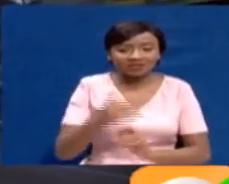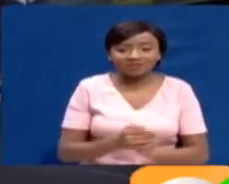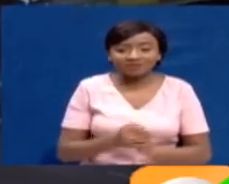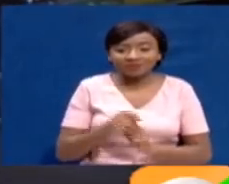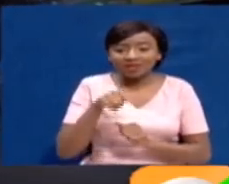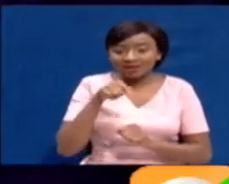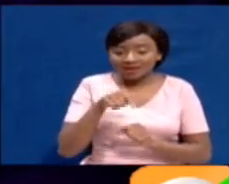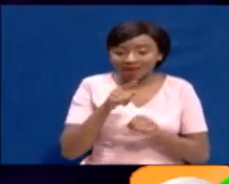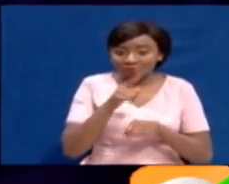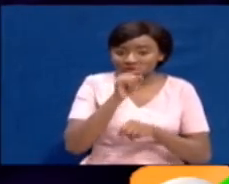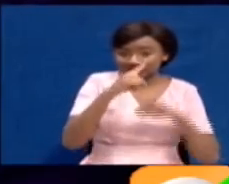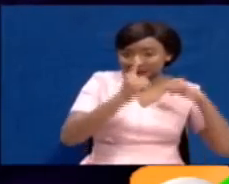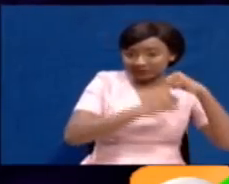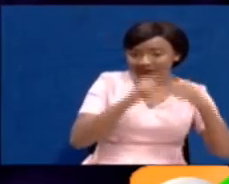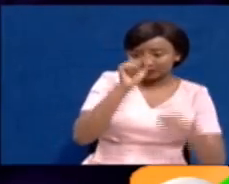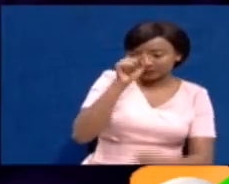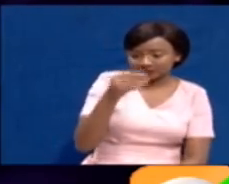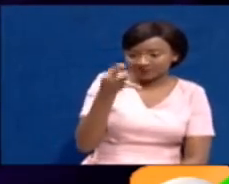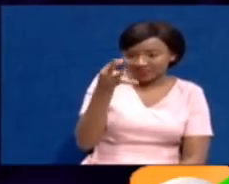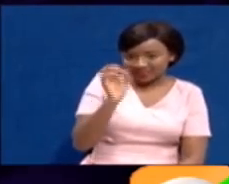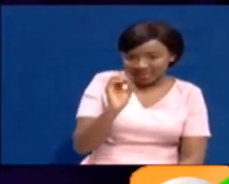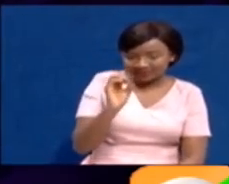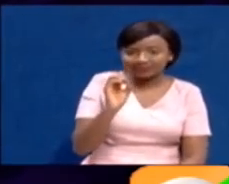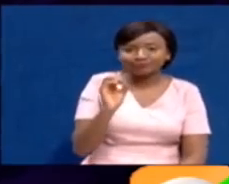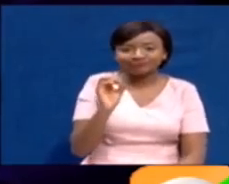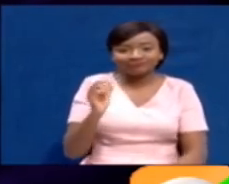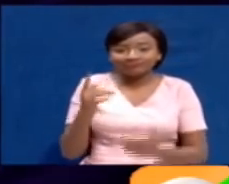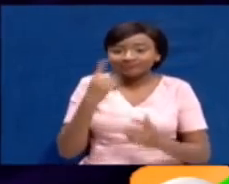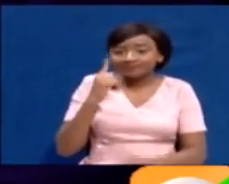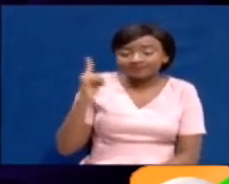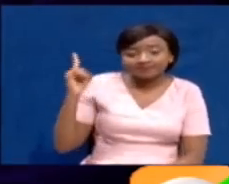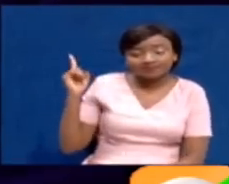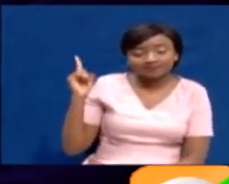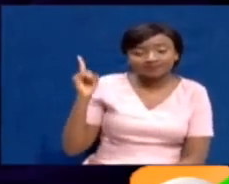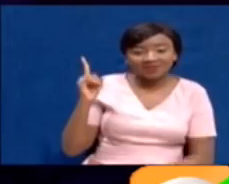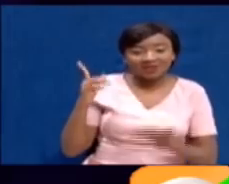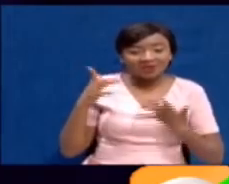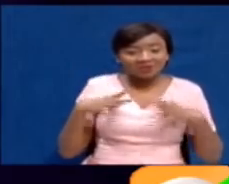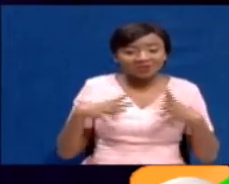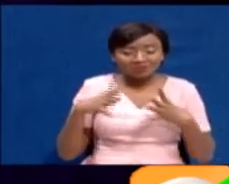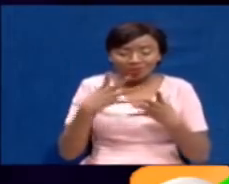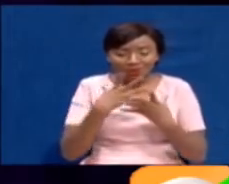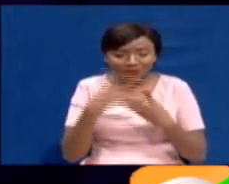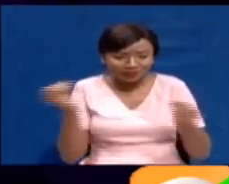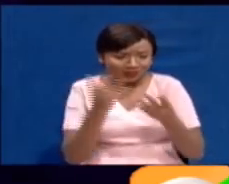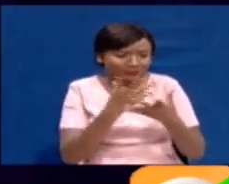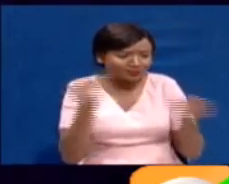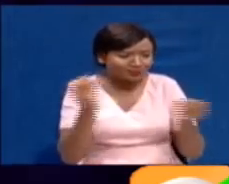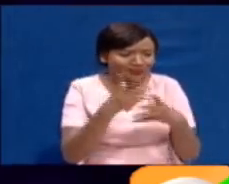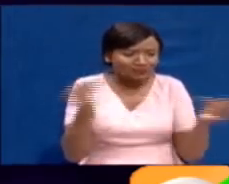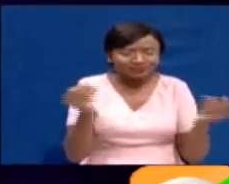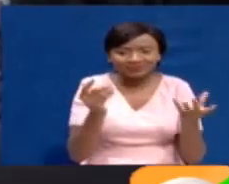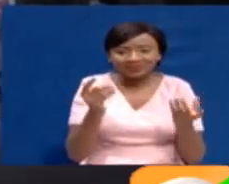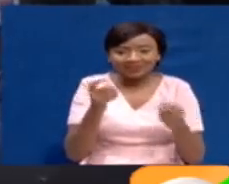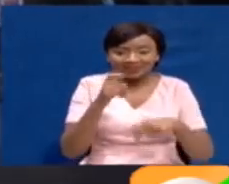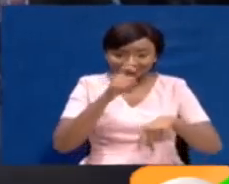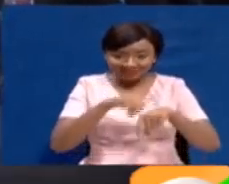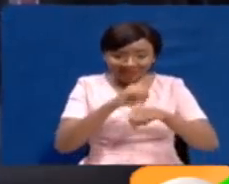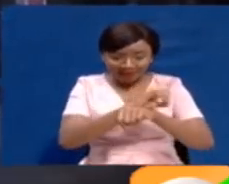30 minutes to curfew time, and the streets are becoming empty. Every second that